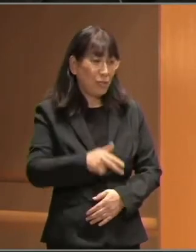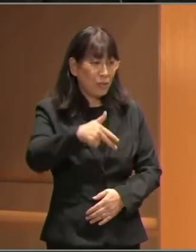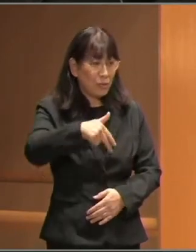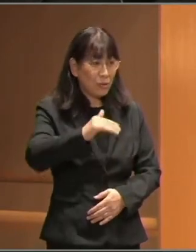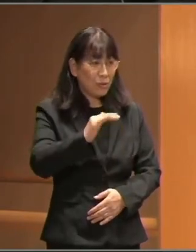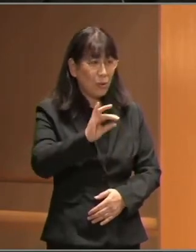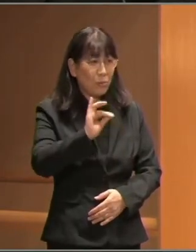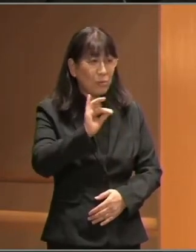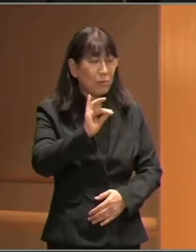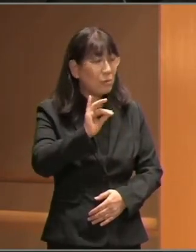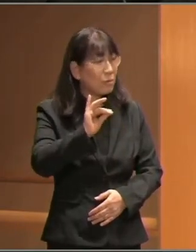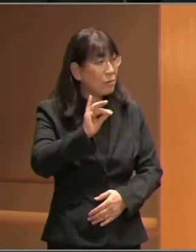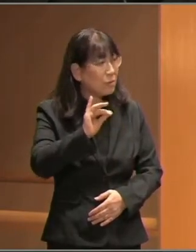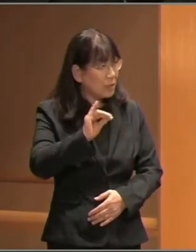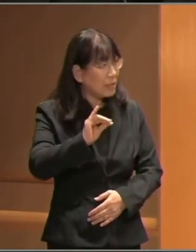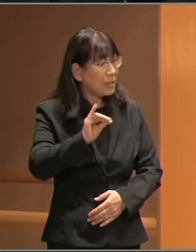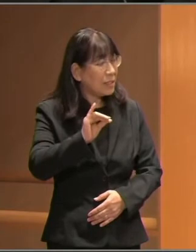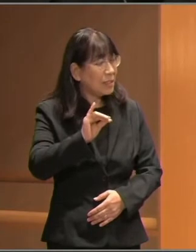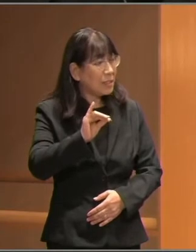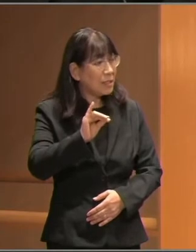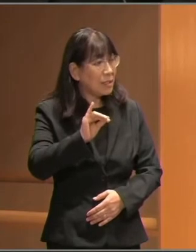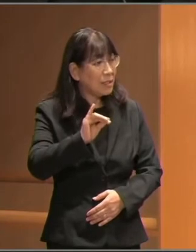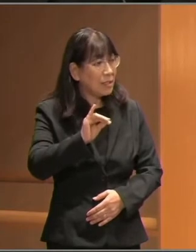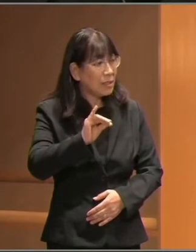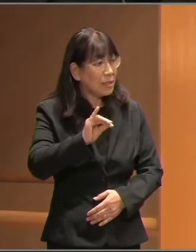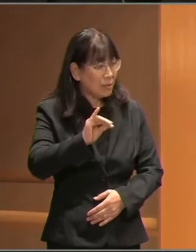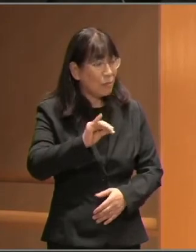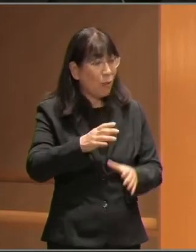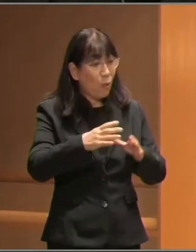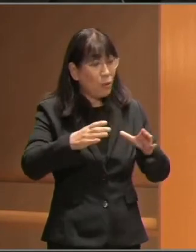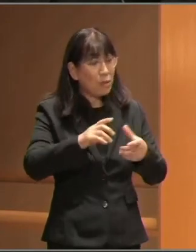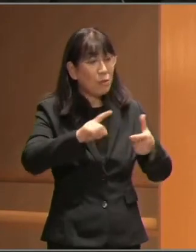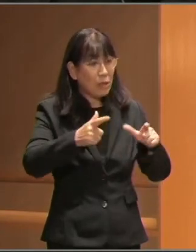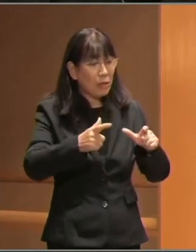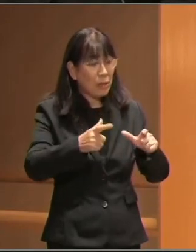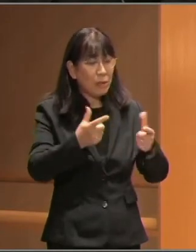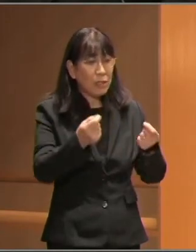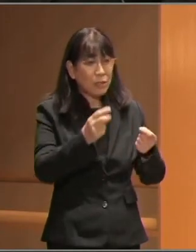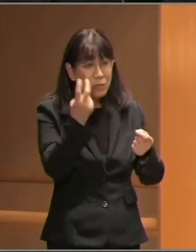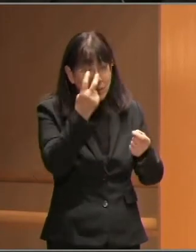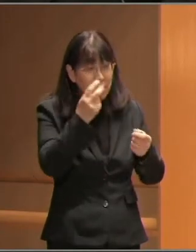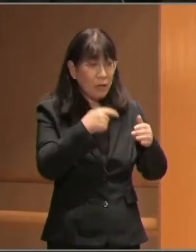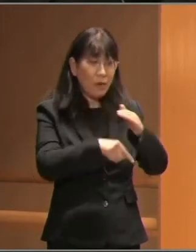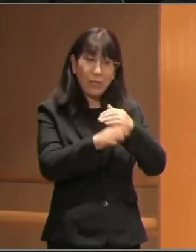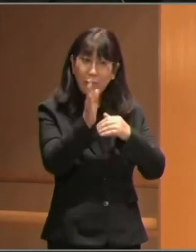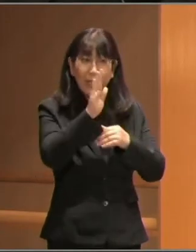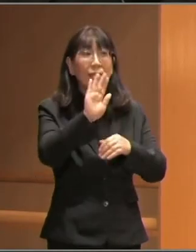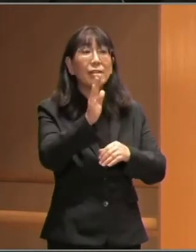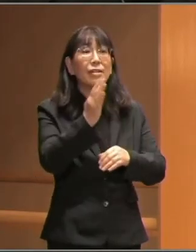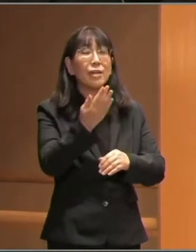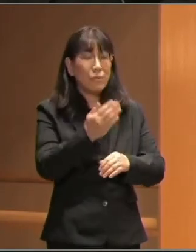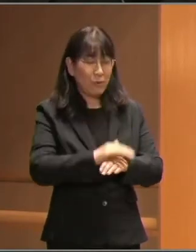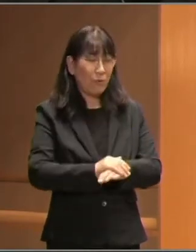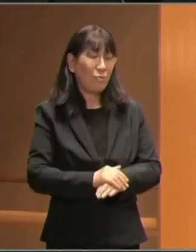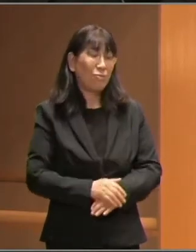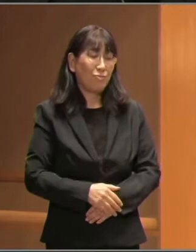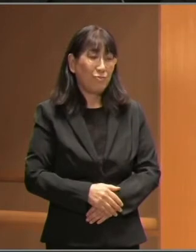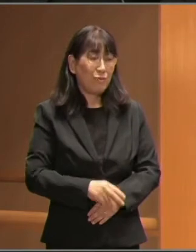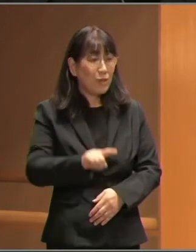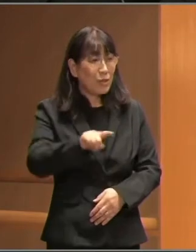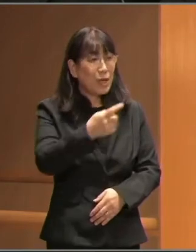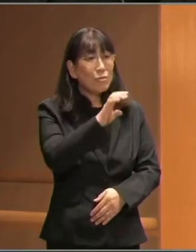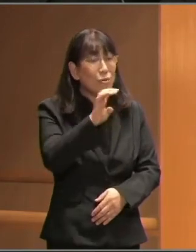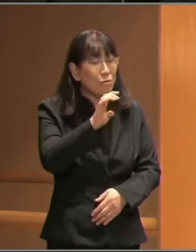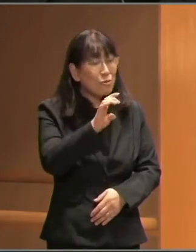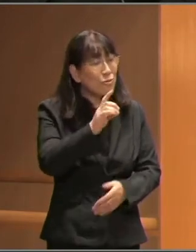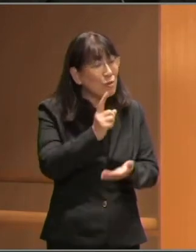200. But Scotch whiskey, well, the skill is different, and I have not made any firm